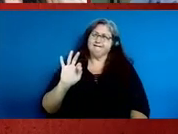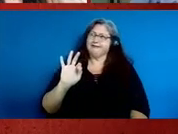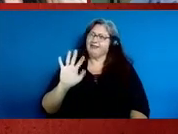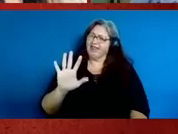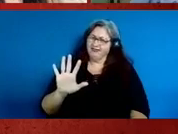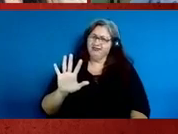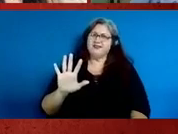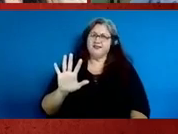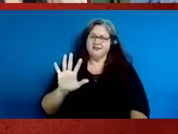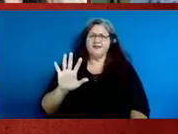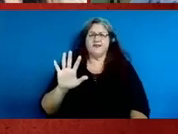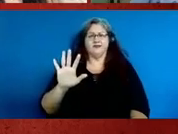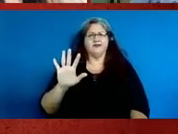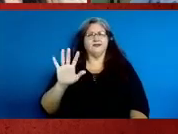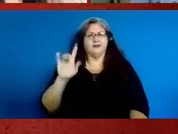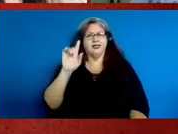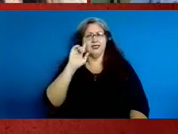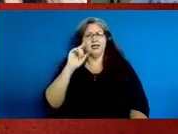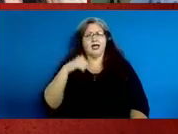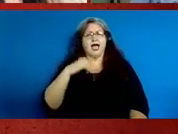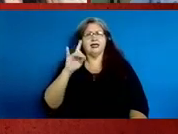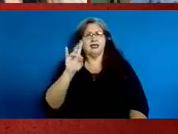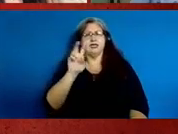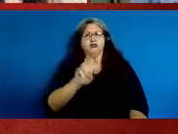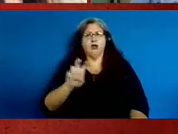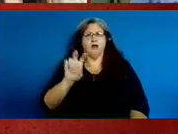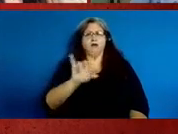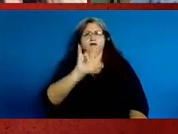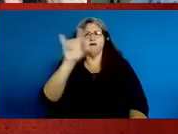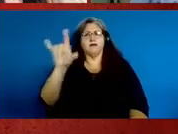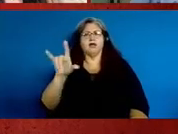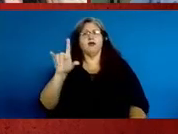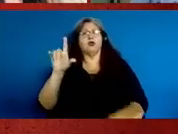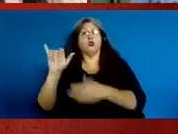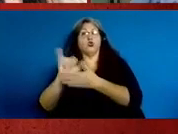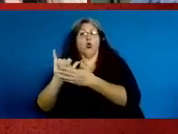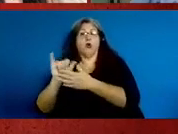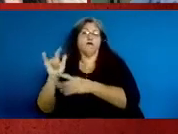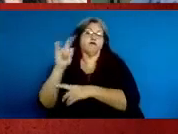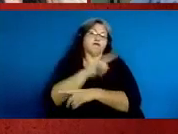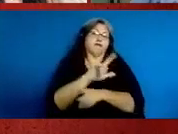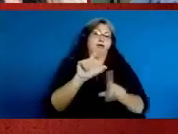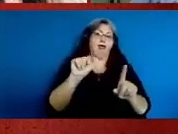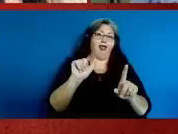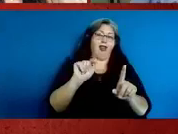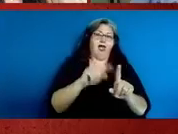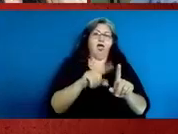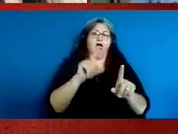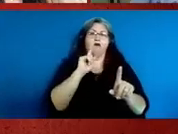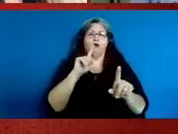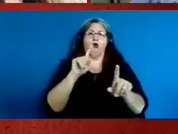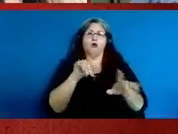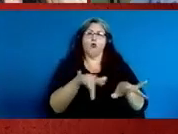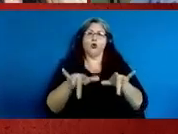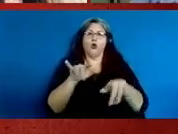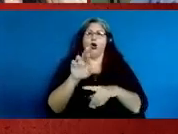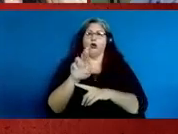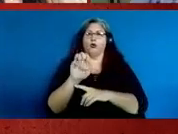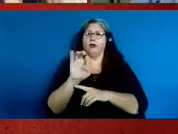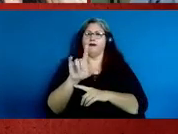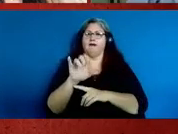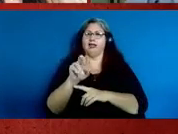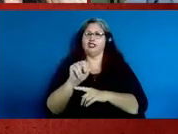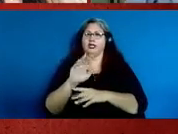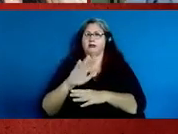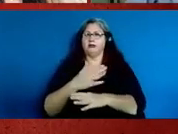95. That's when I traveled to LA from New York to record Reflection. And the thing about